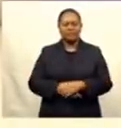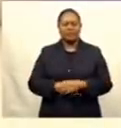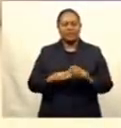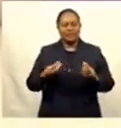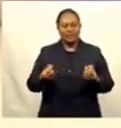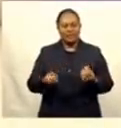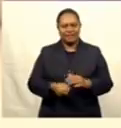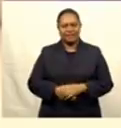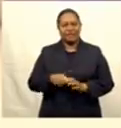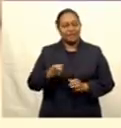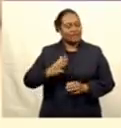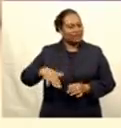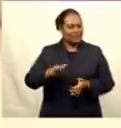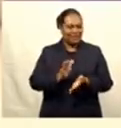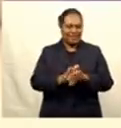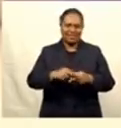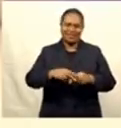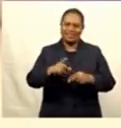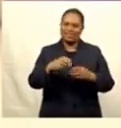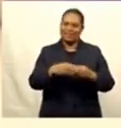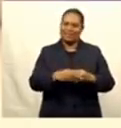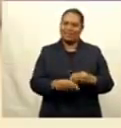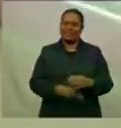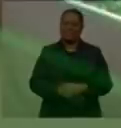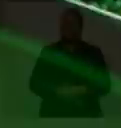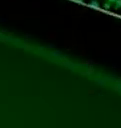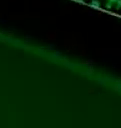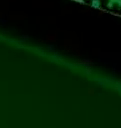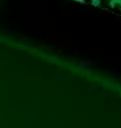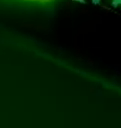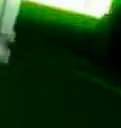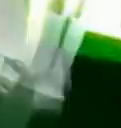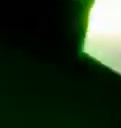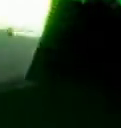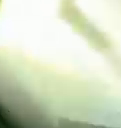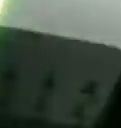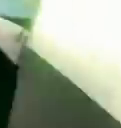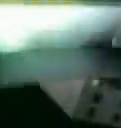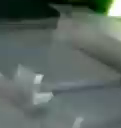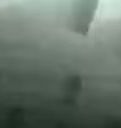currency. And that's all from HFC Bank for now. Naka.